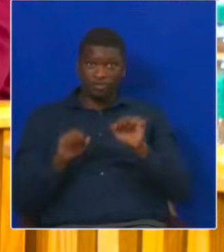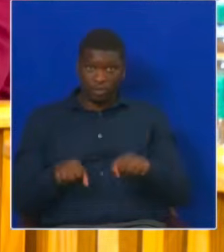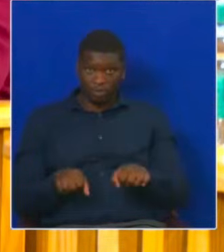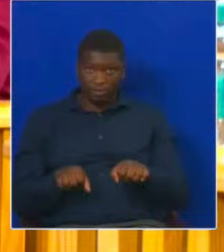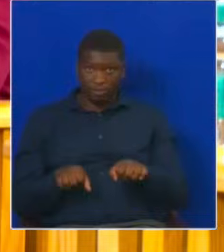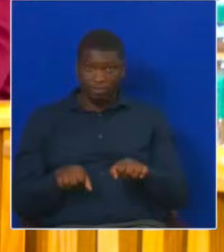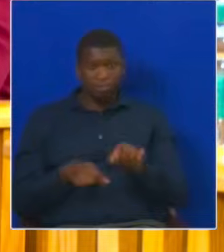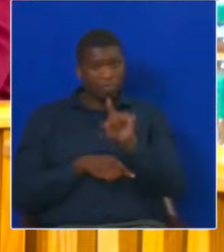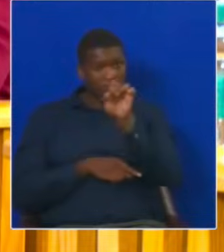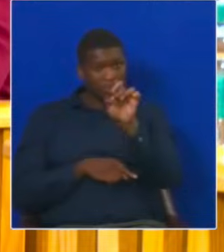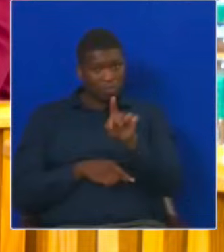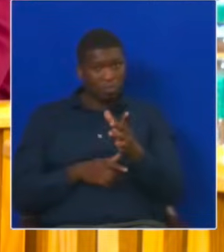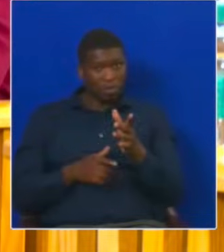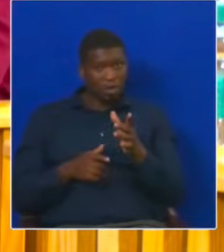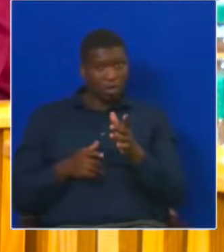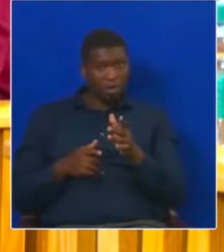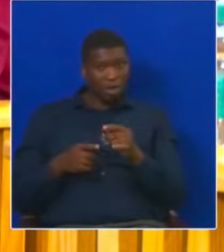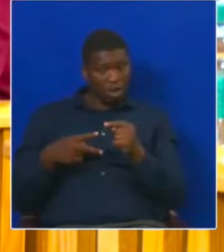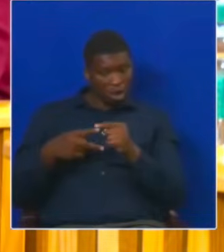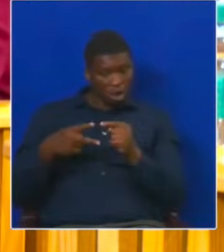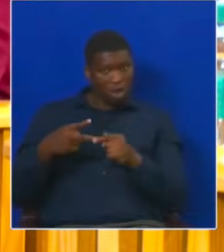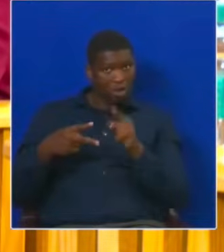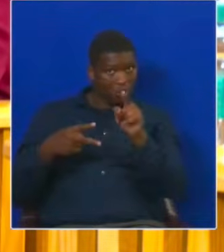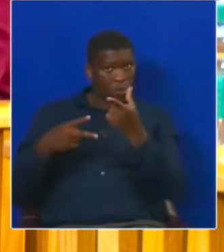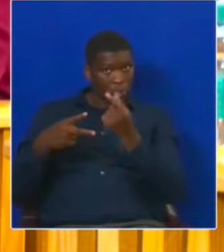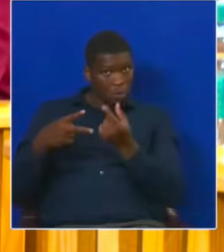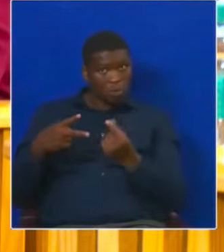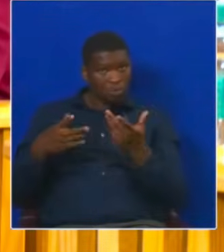those steps were taken in the course of